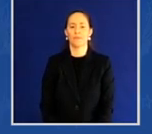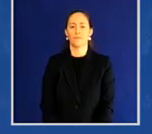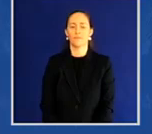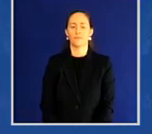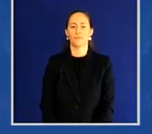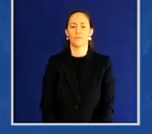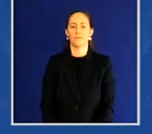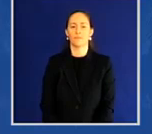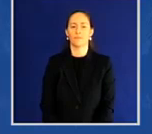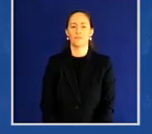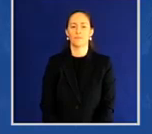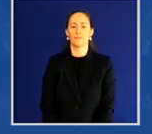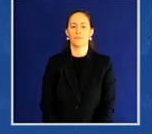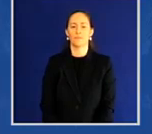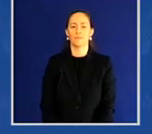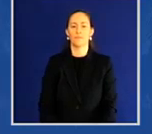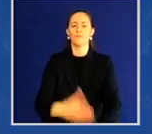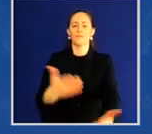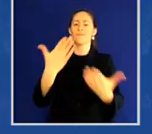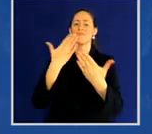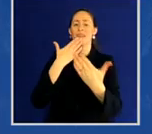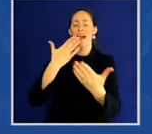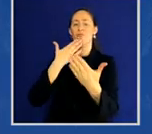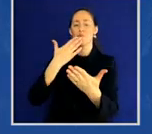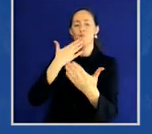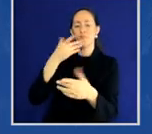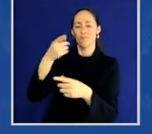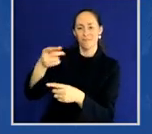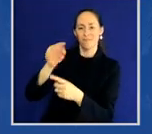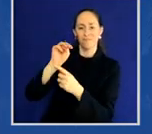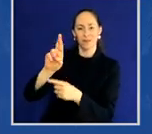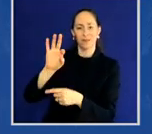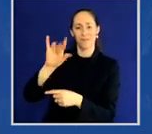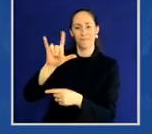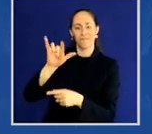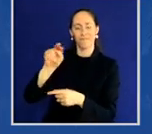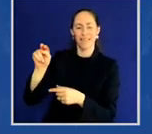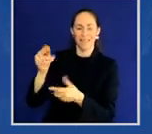Thank you, Mr. Flynn. I, too, am part of a railroad.